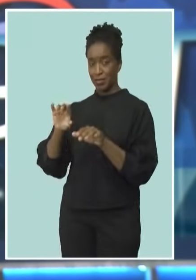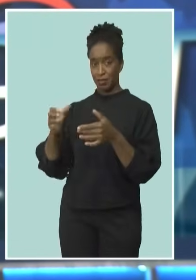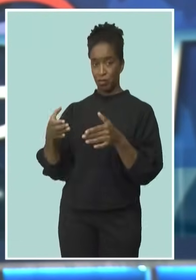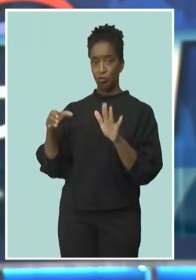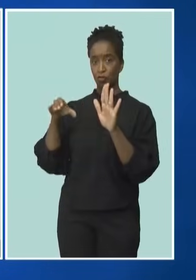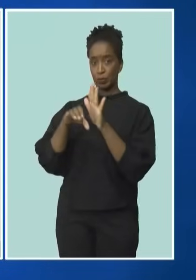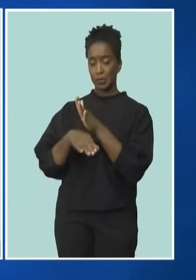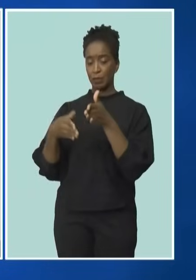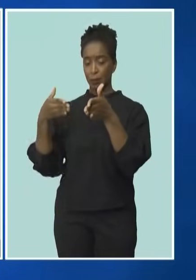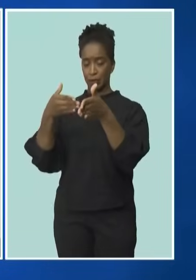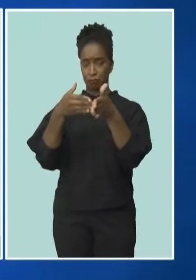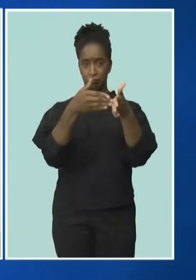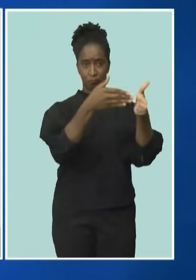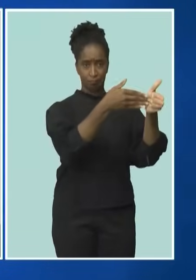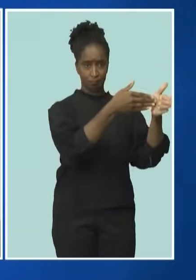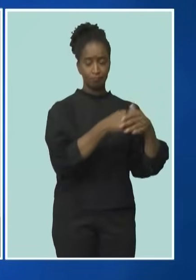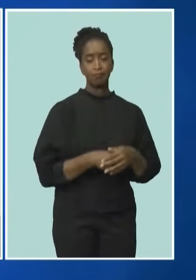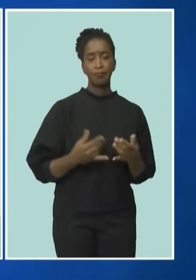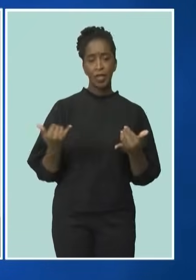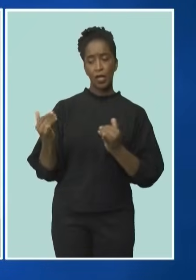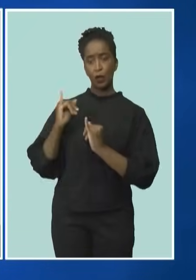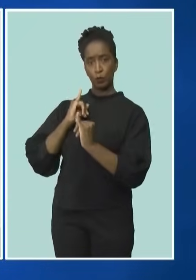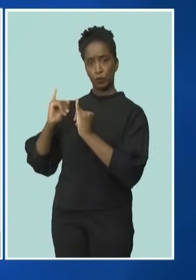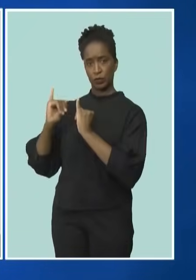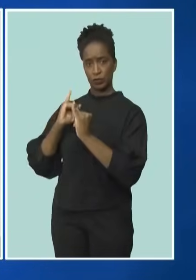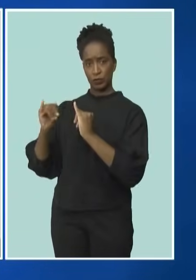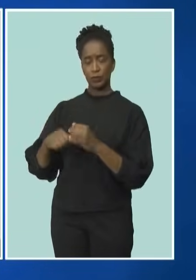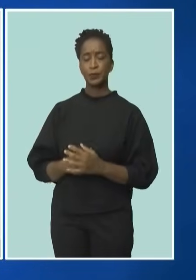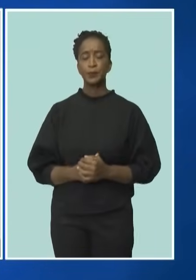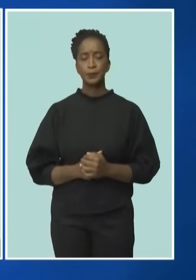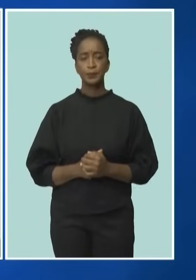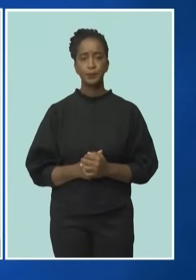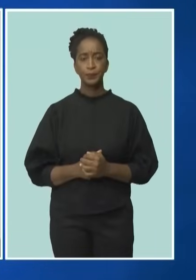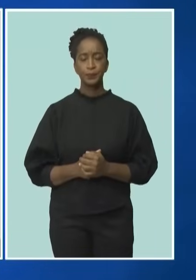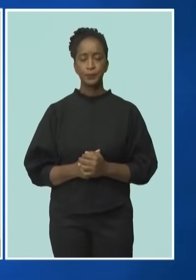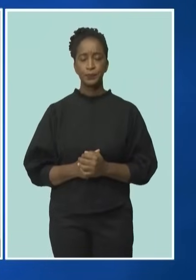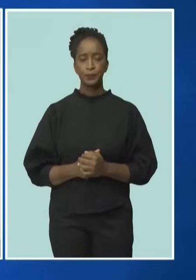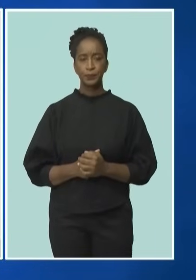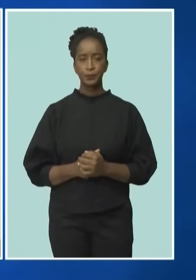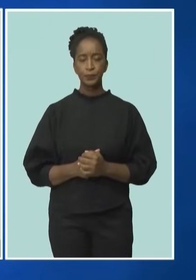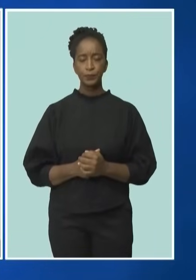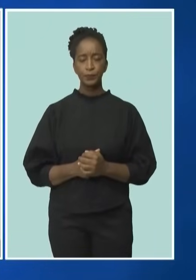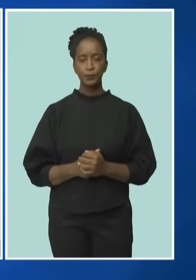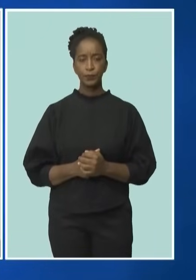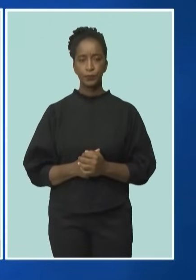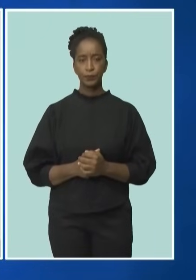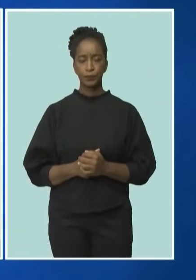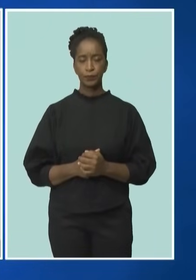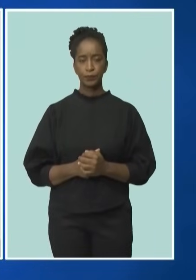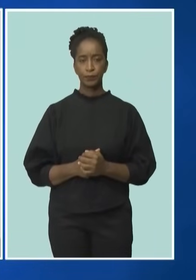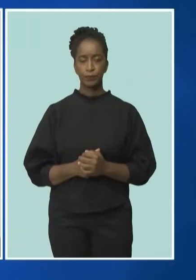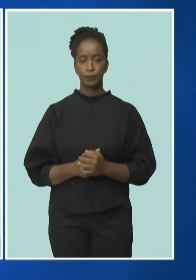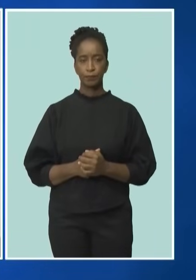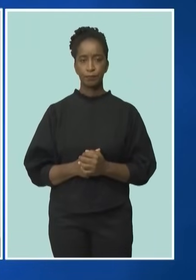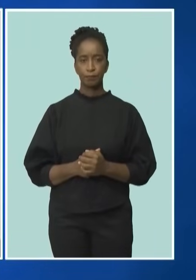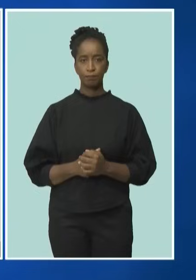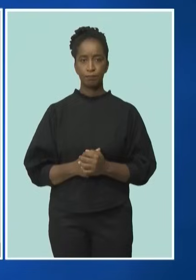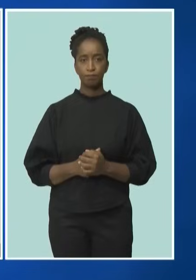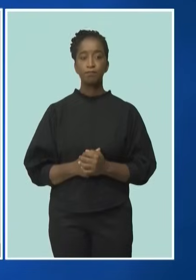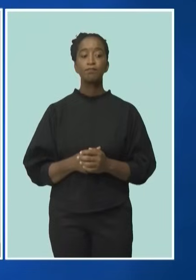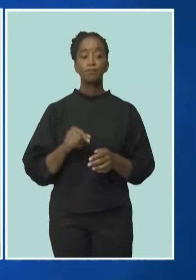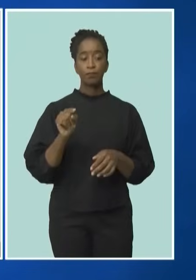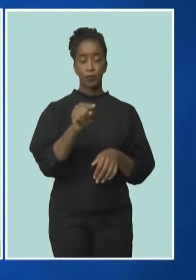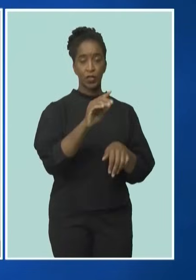Mr. Millington. Good evening. Good evening. Thanks for joining us. Now, you've been involved in some of the responses to cyber attacks,